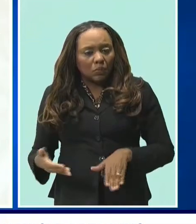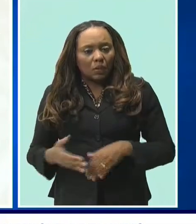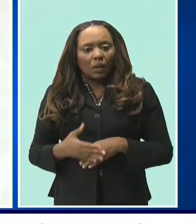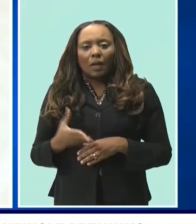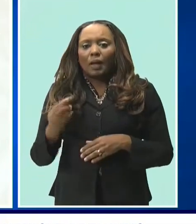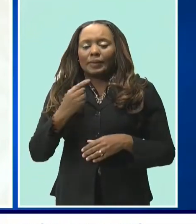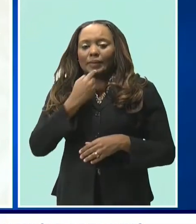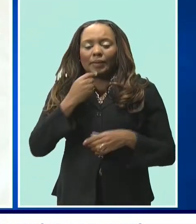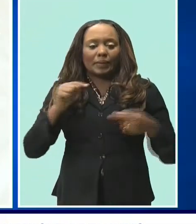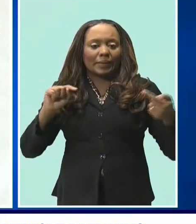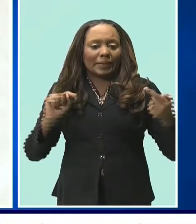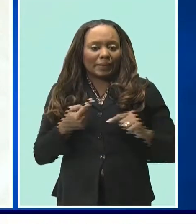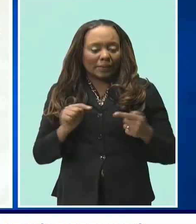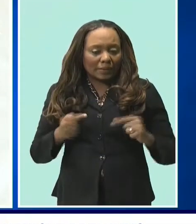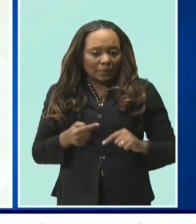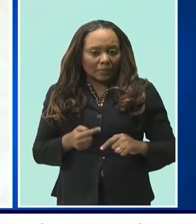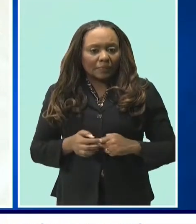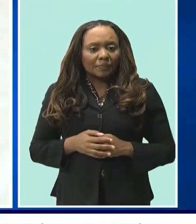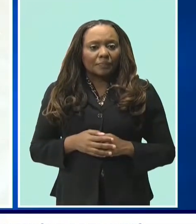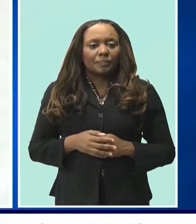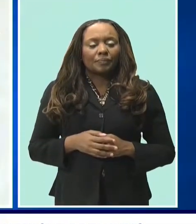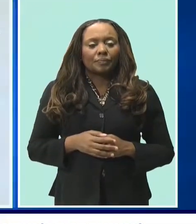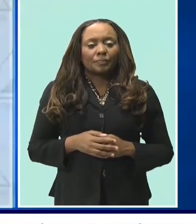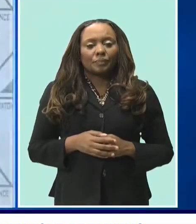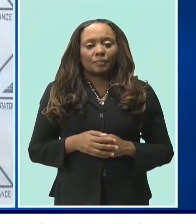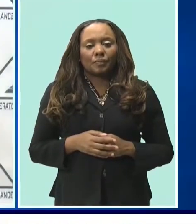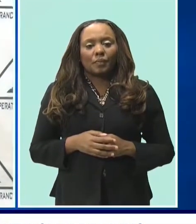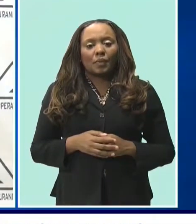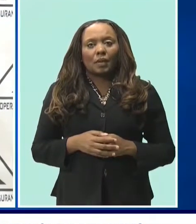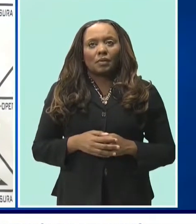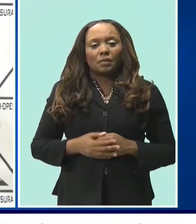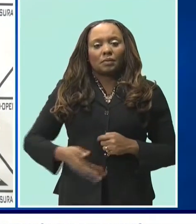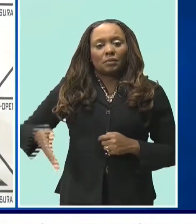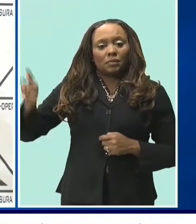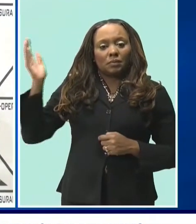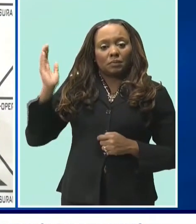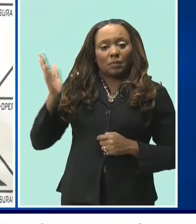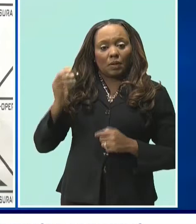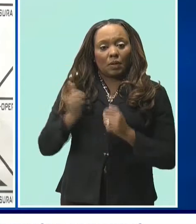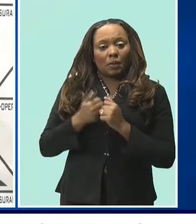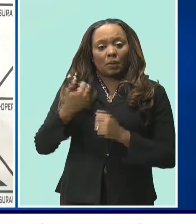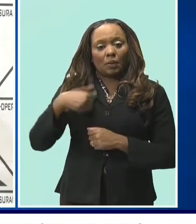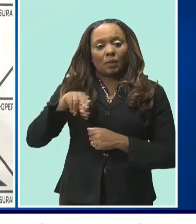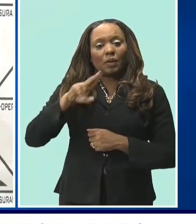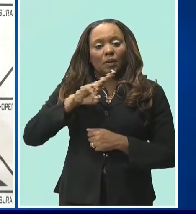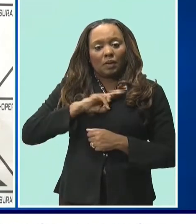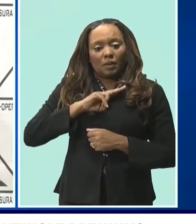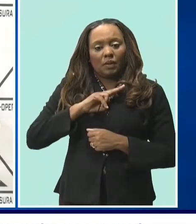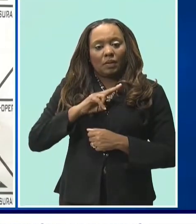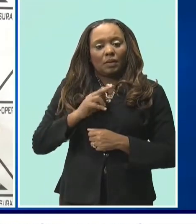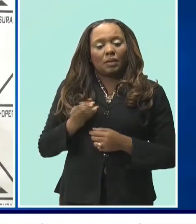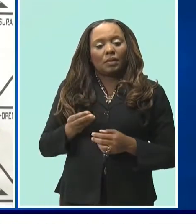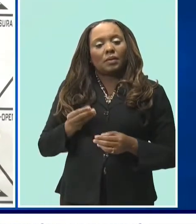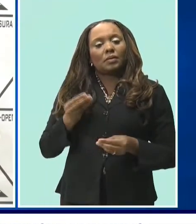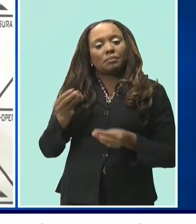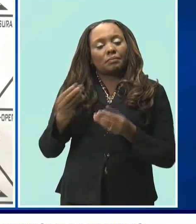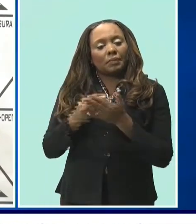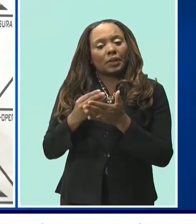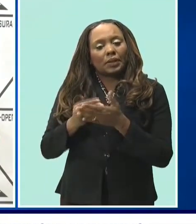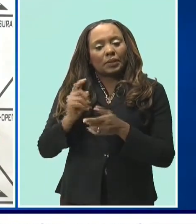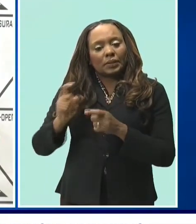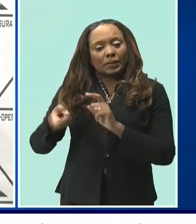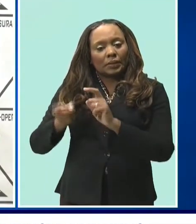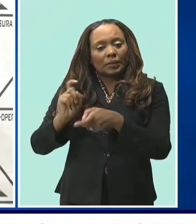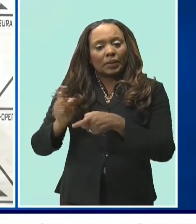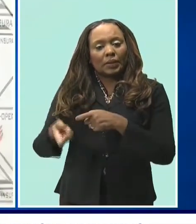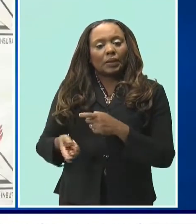injuries, serious injuries occurring to these people too. Mr. Lovell was speaking to CBC News following a presentation of monetary vouchers to the